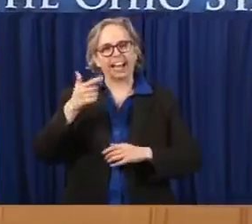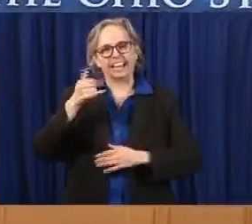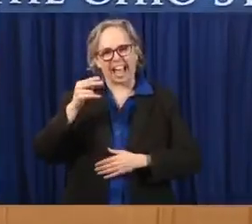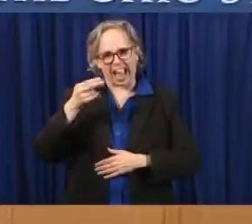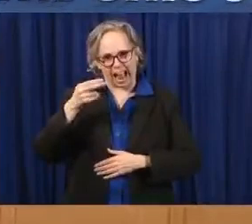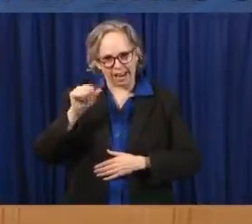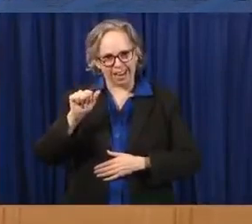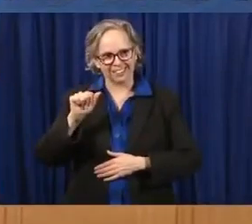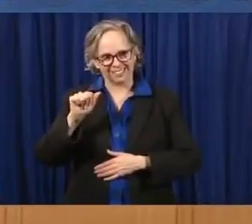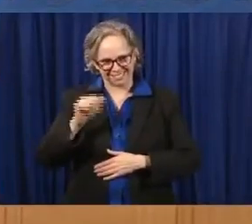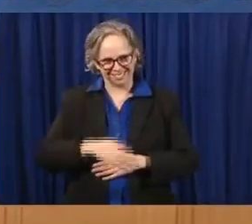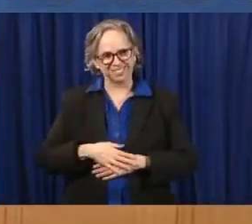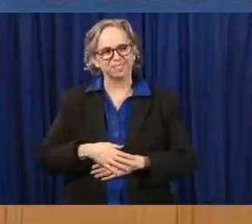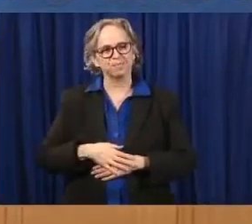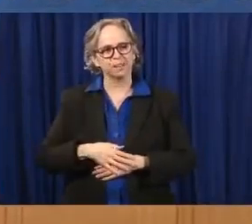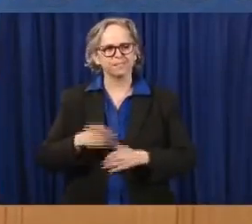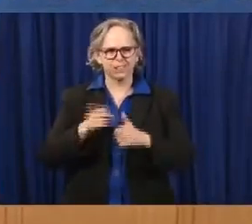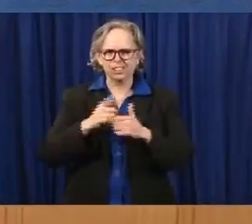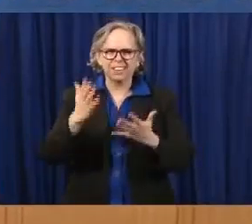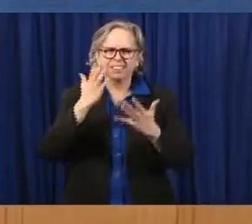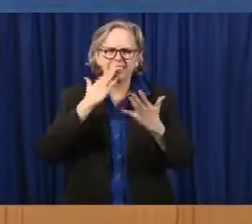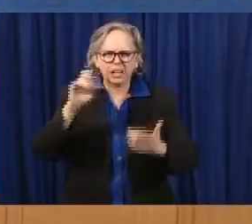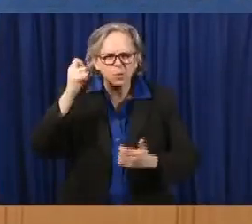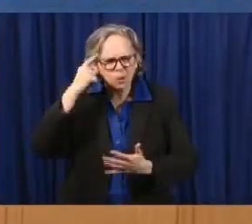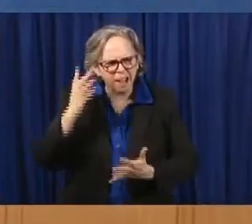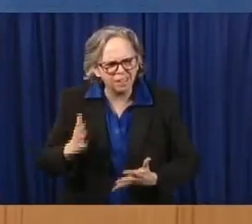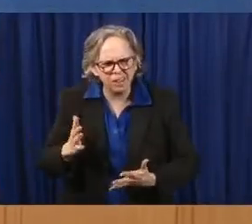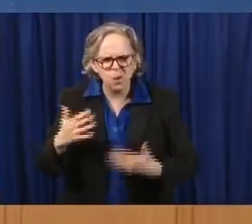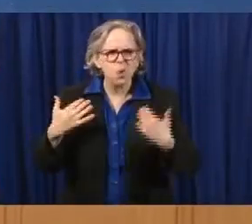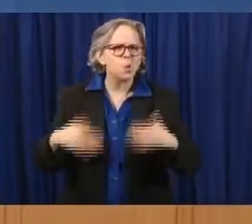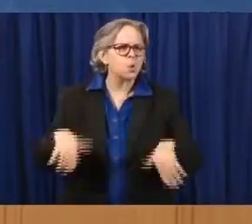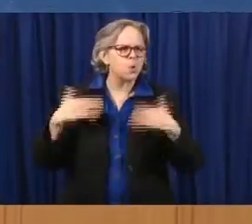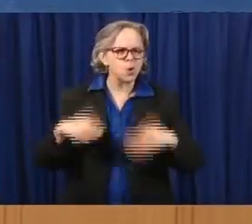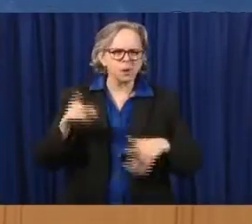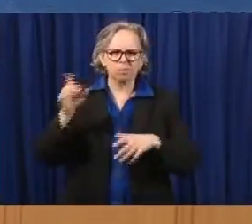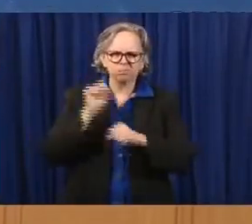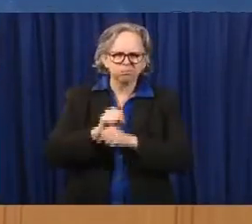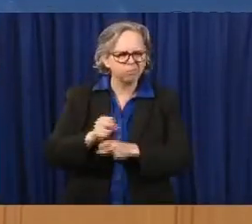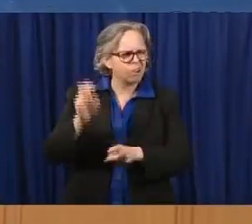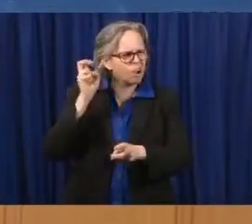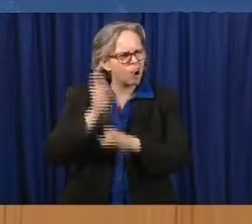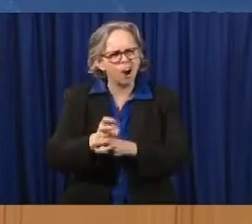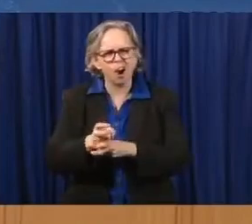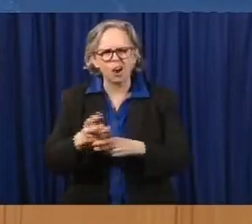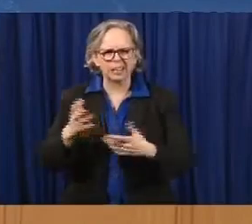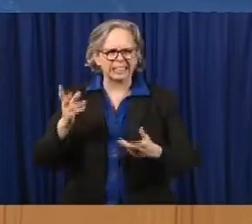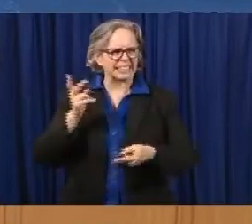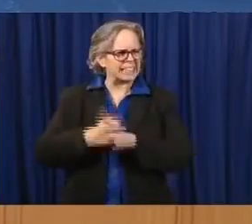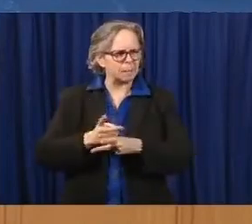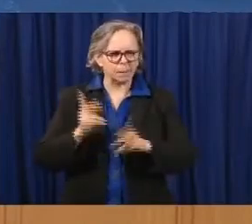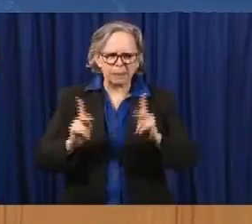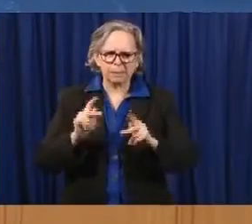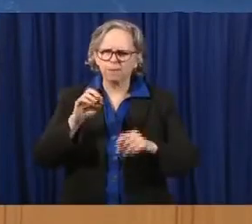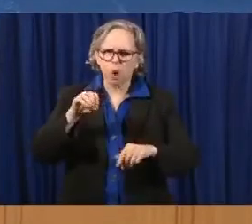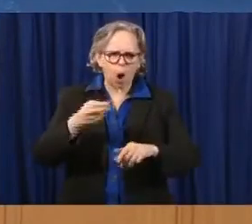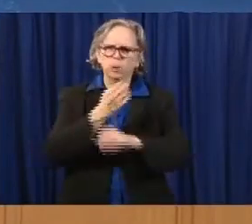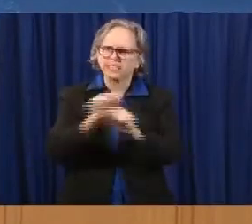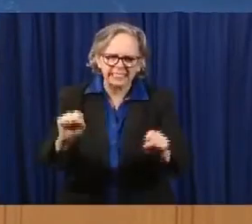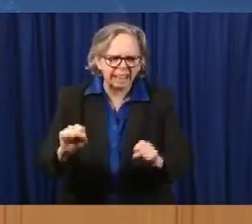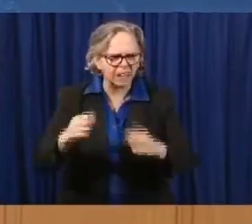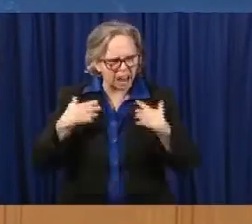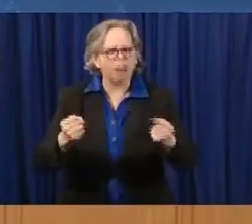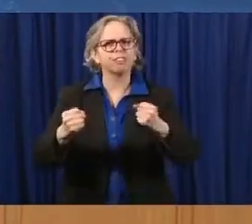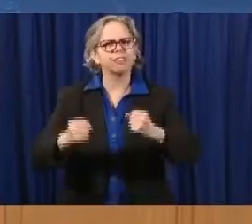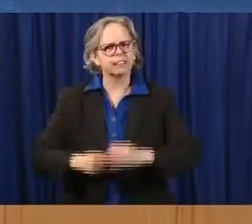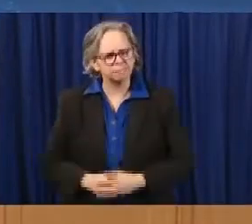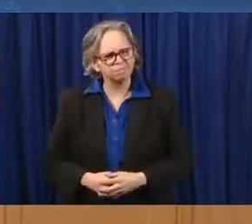you, Governor DeWine, for working so hard to keep people in Ohio safe and healthy. I know that